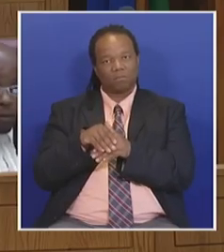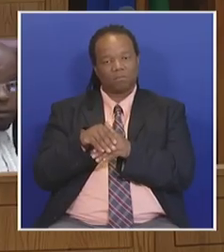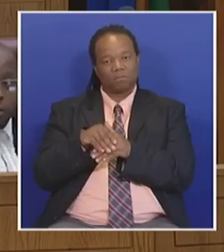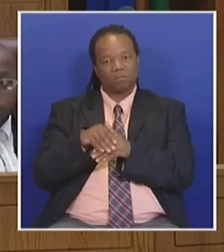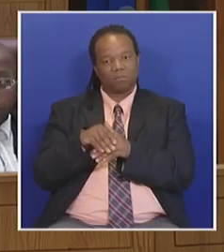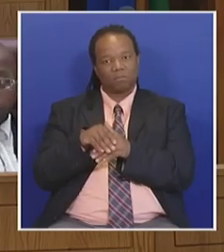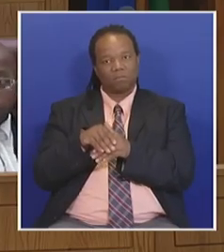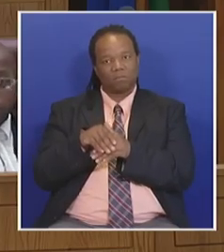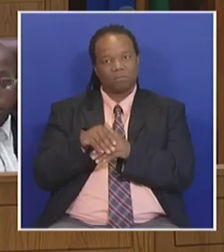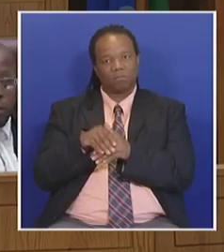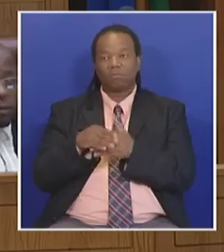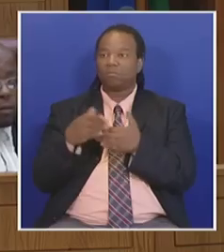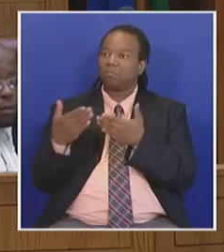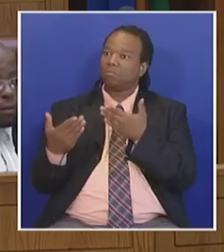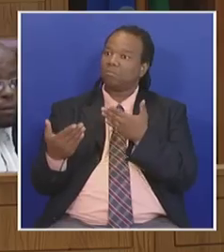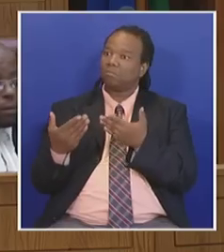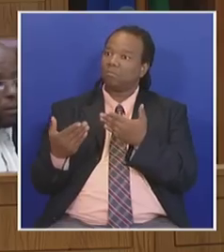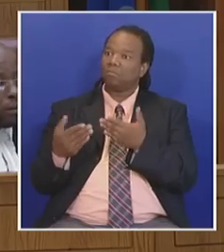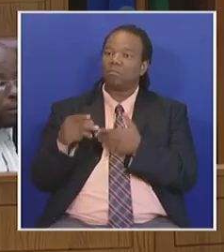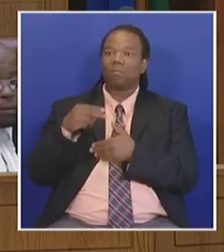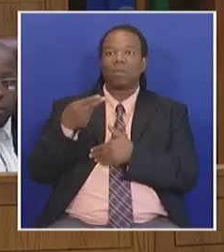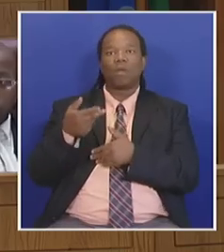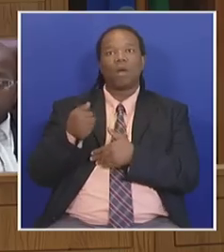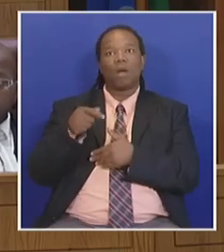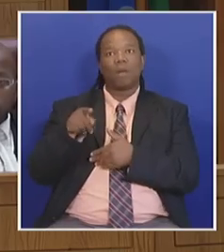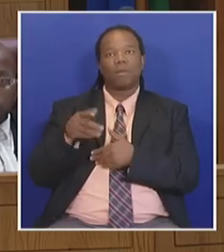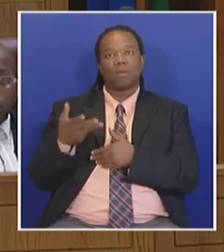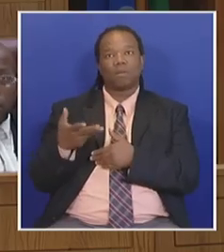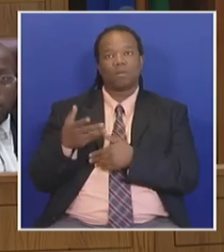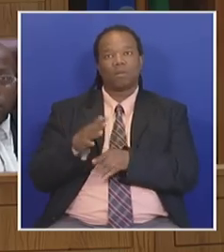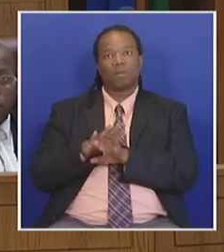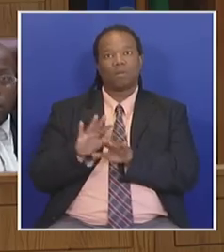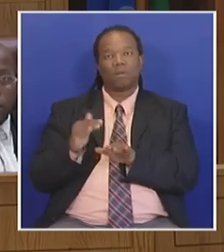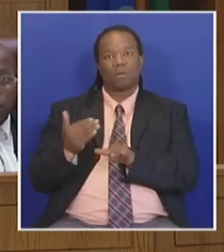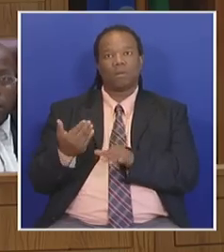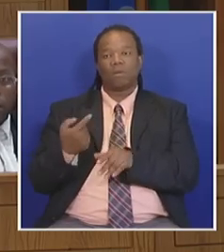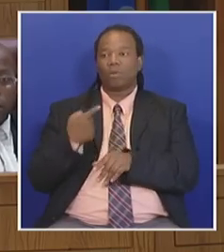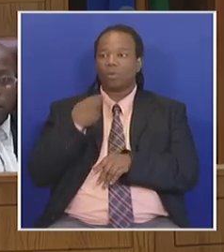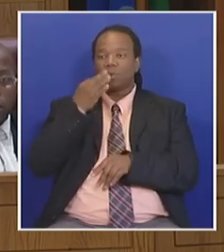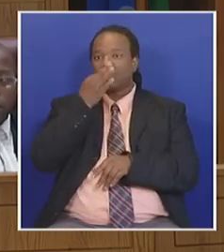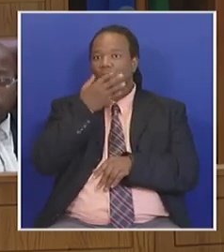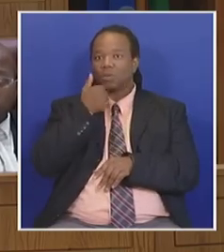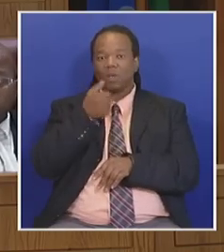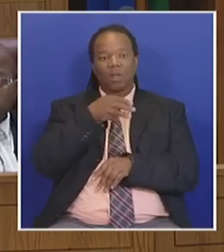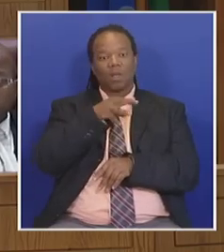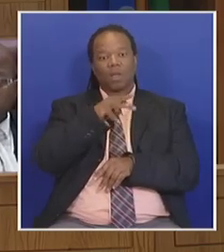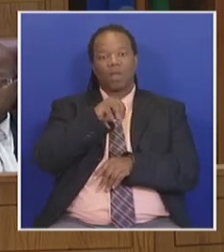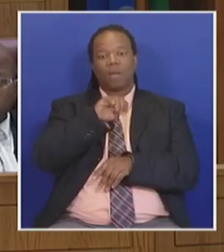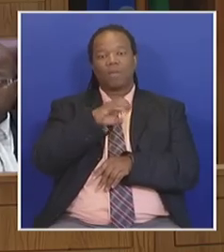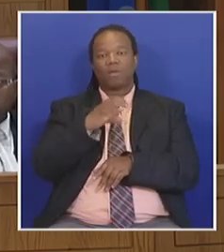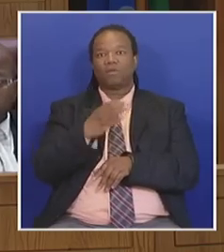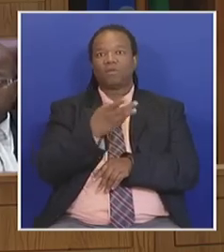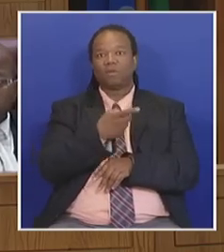Honorable Mhapi, there is no question in the House. You are saying the MEC, I must notice she's saying